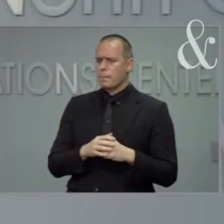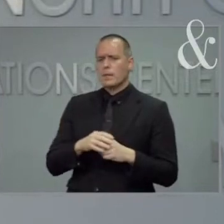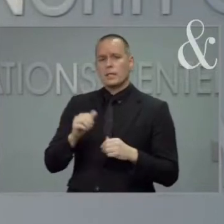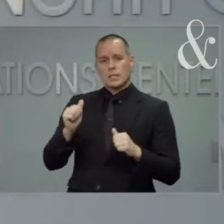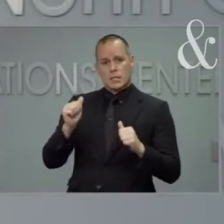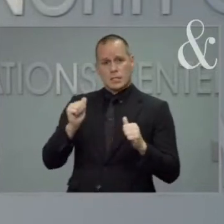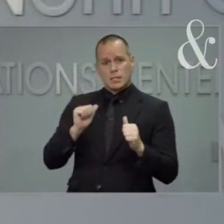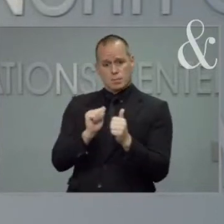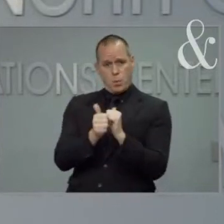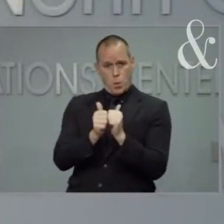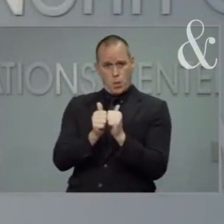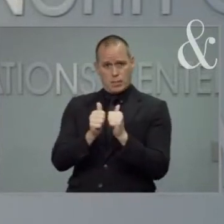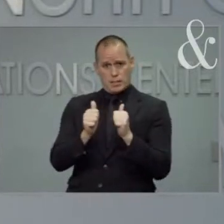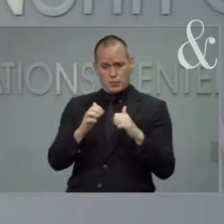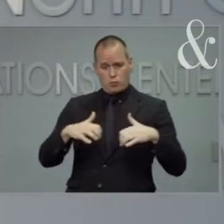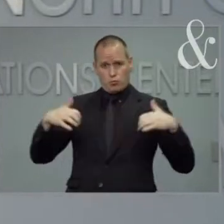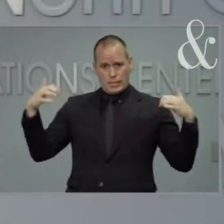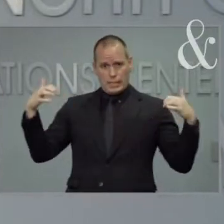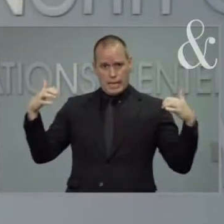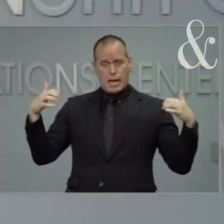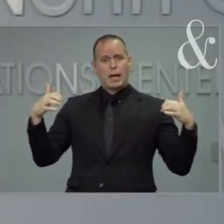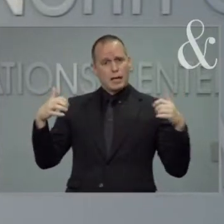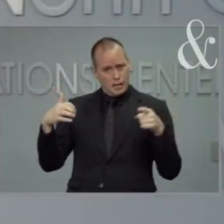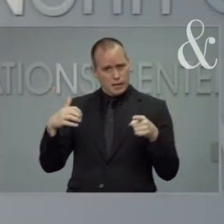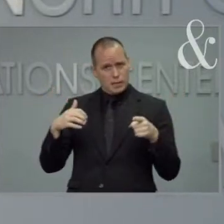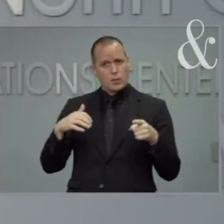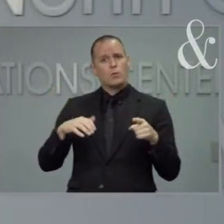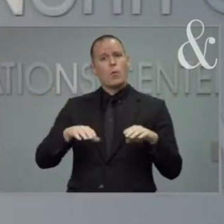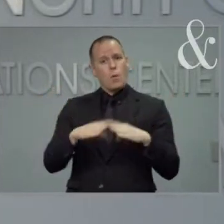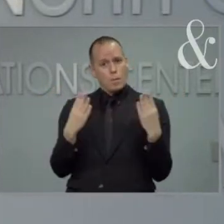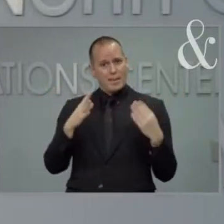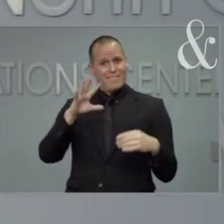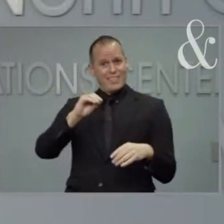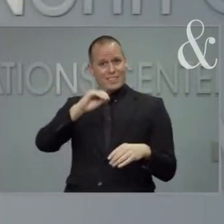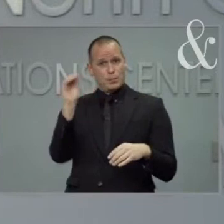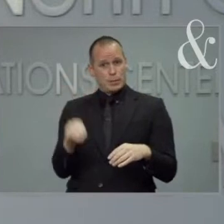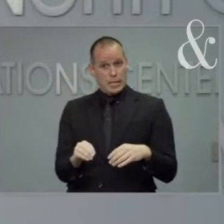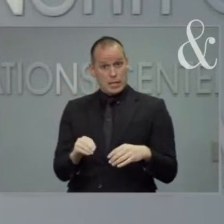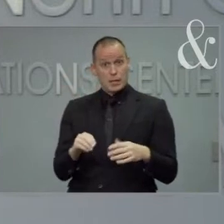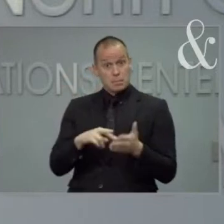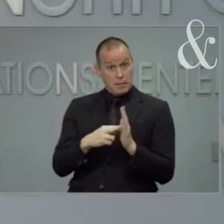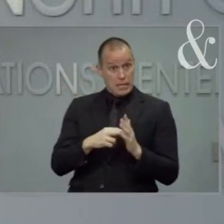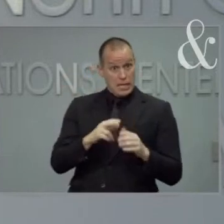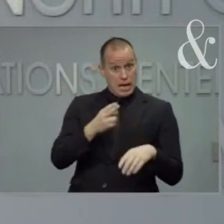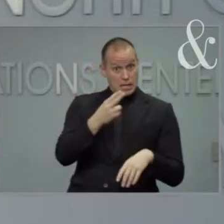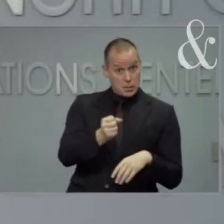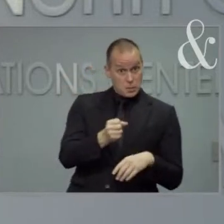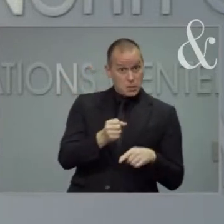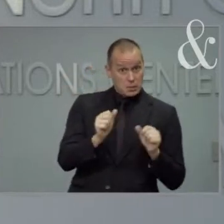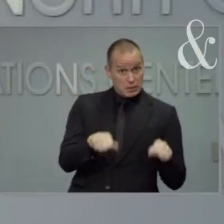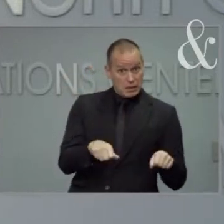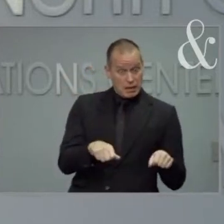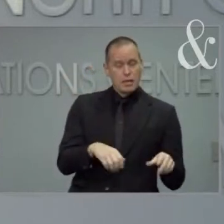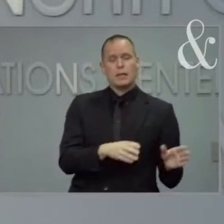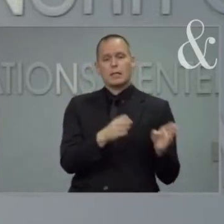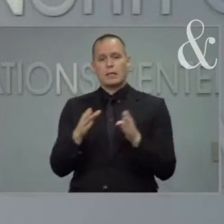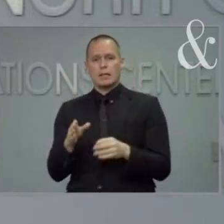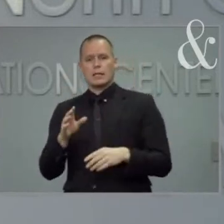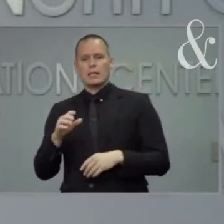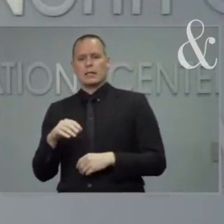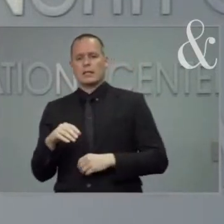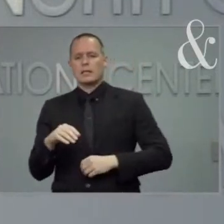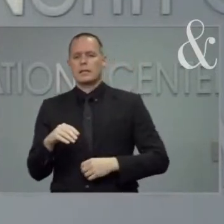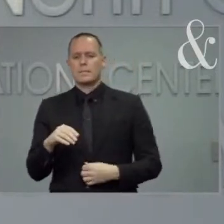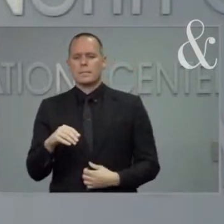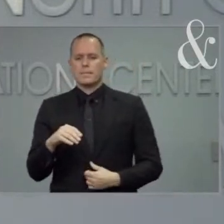sports arenas include high school sports? And one more quick question about charter schools not being included in SB